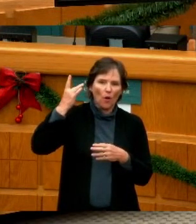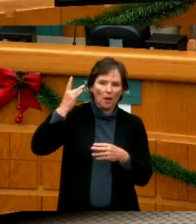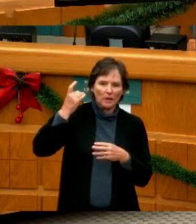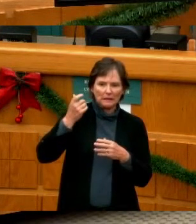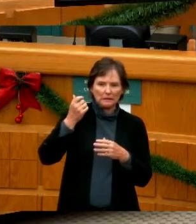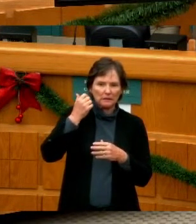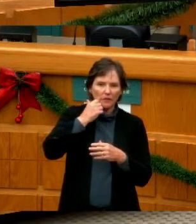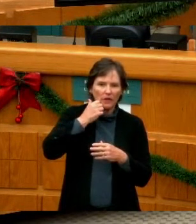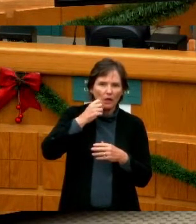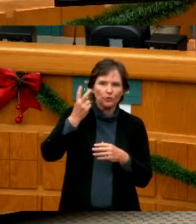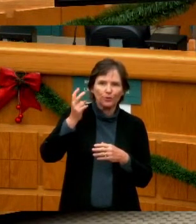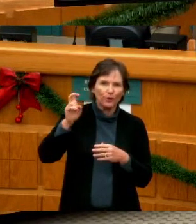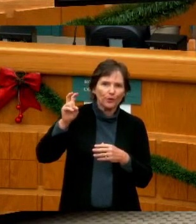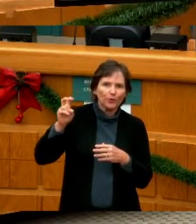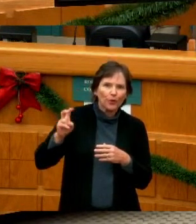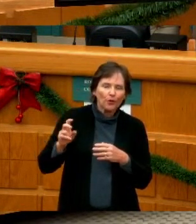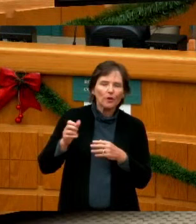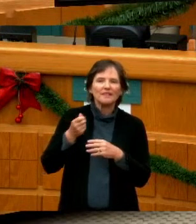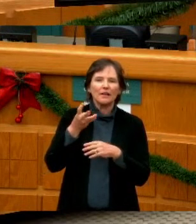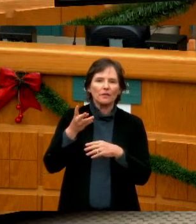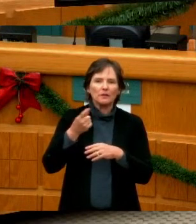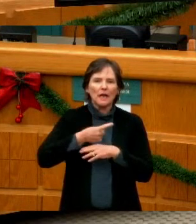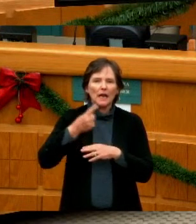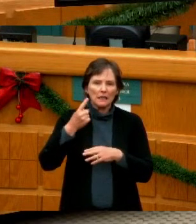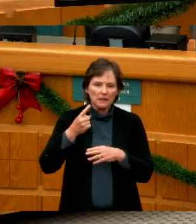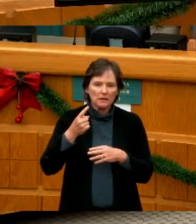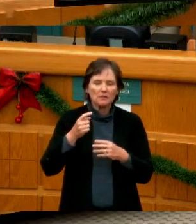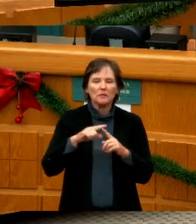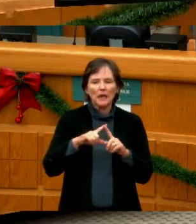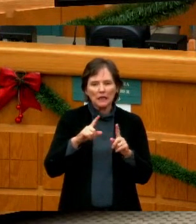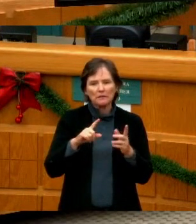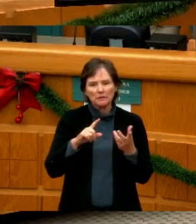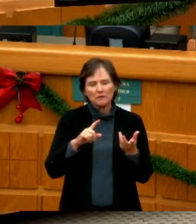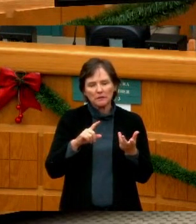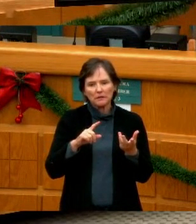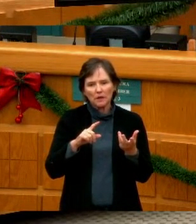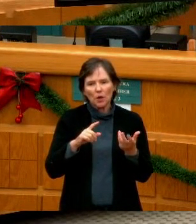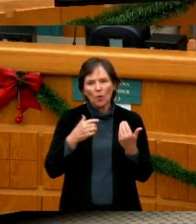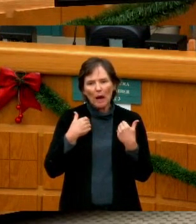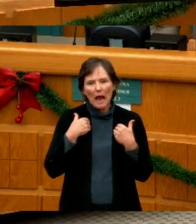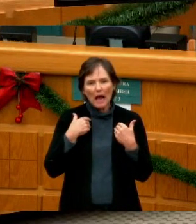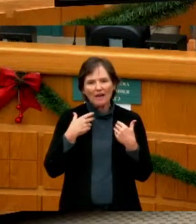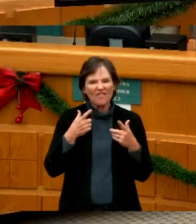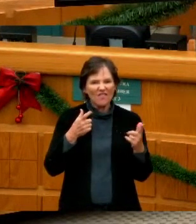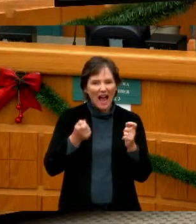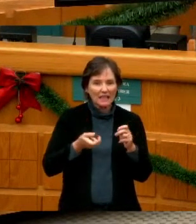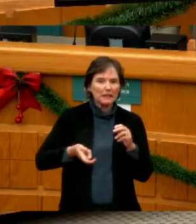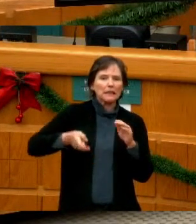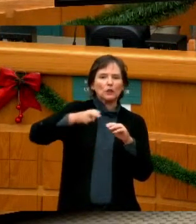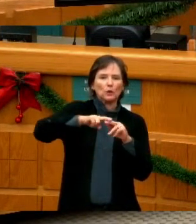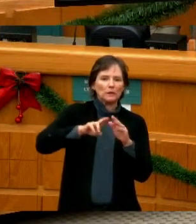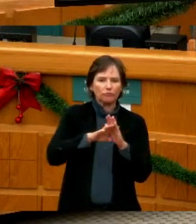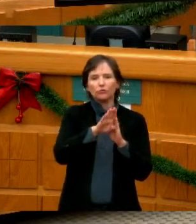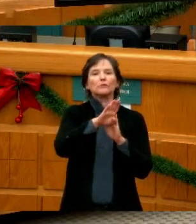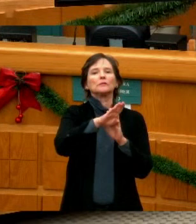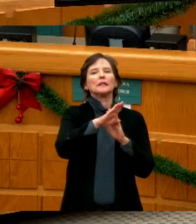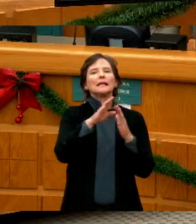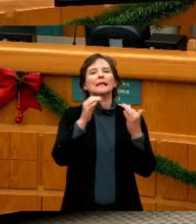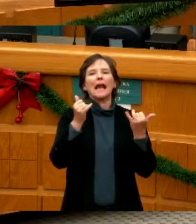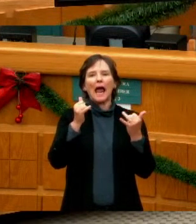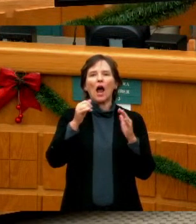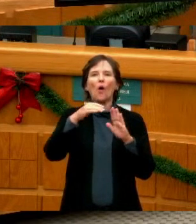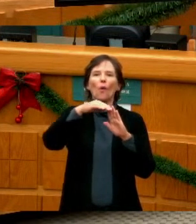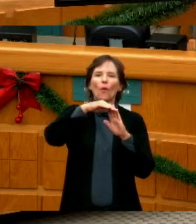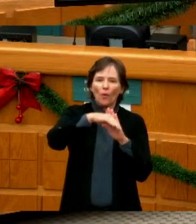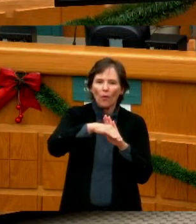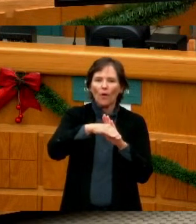daily average, because of those 200 numbers. So our numbers are, relatively speaking, they went up fairly quickly over 200, but